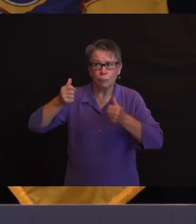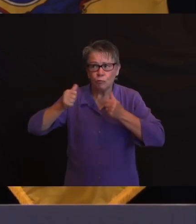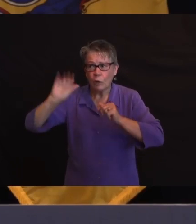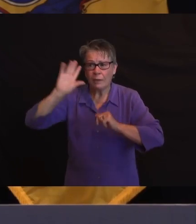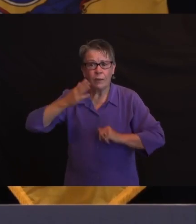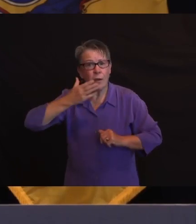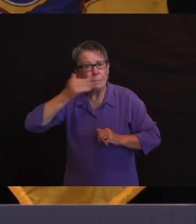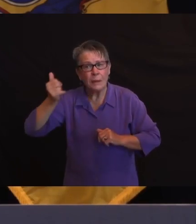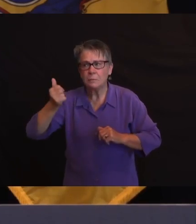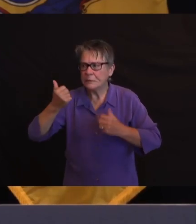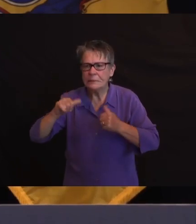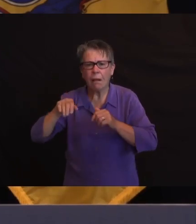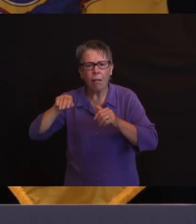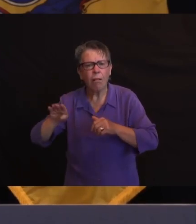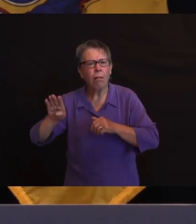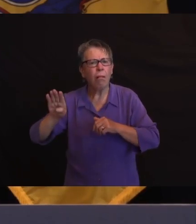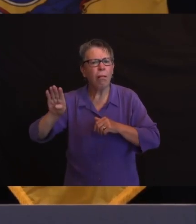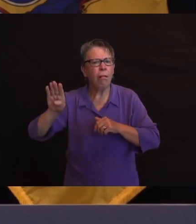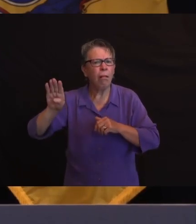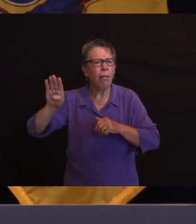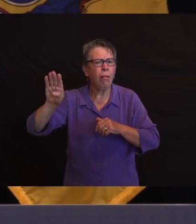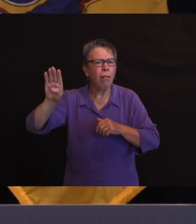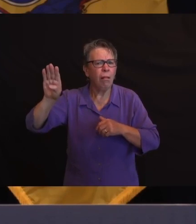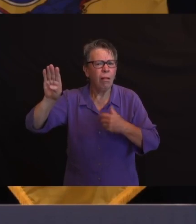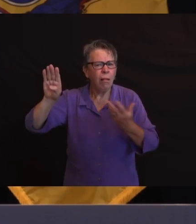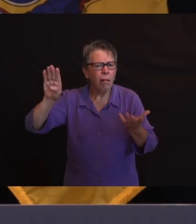category, and we've seen cases rise. Again, our